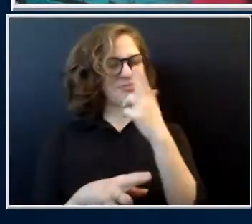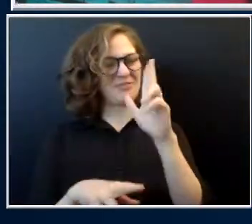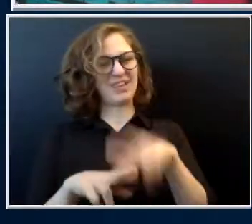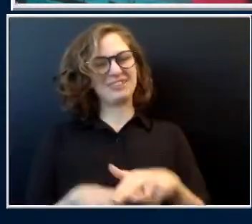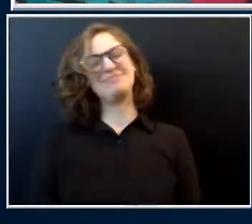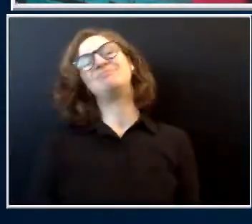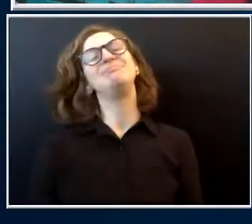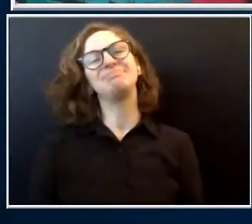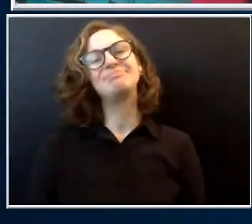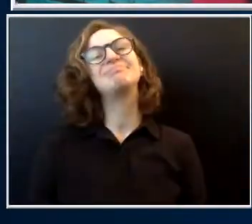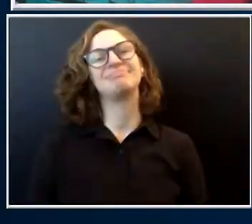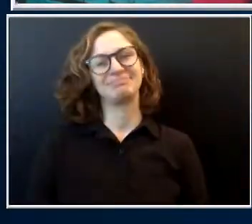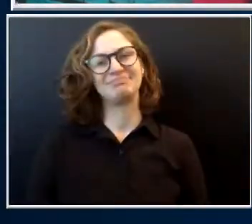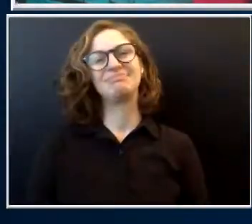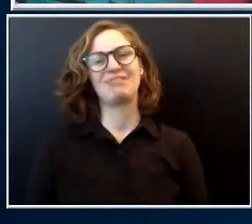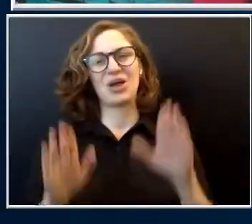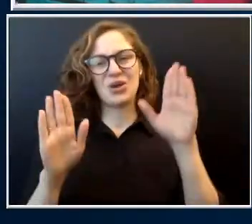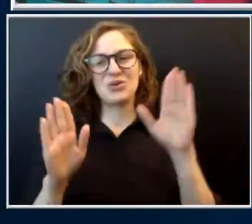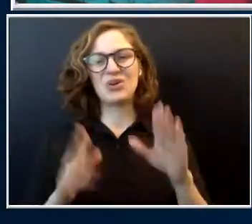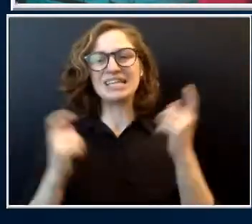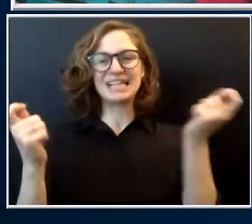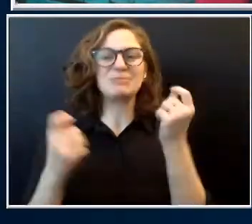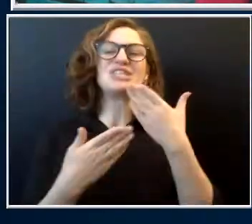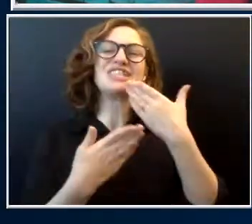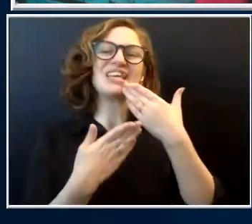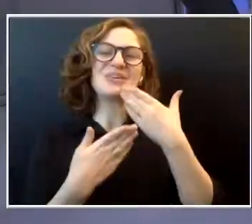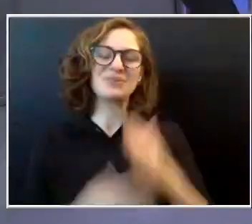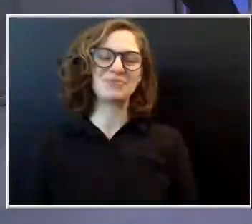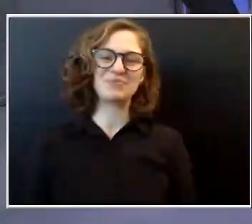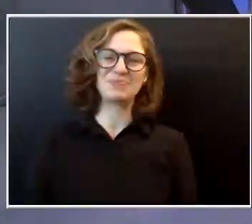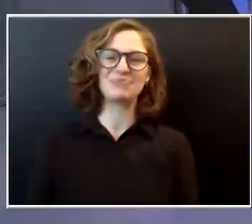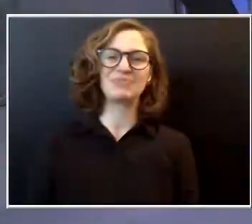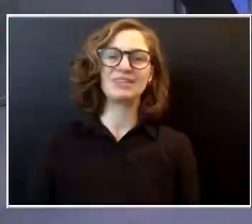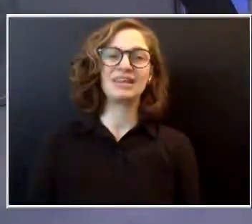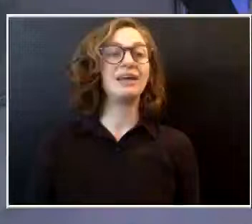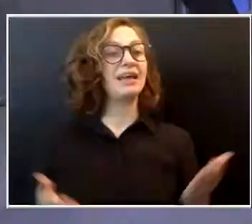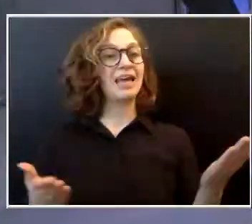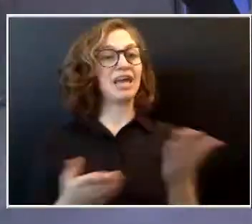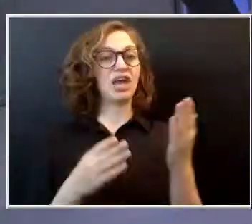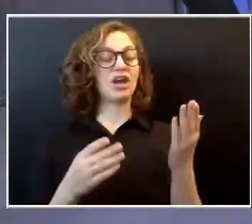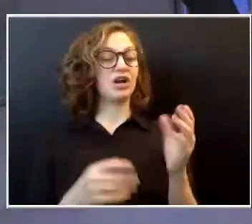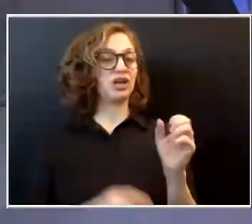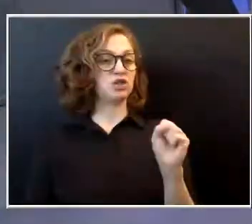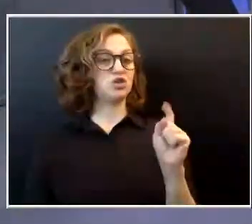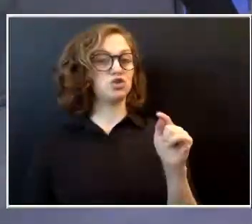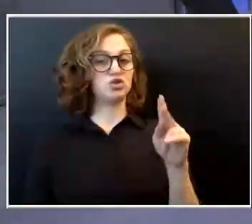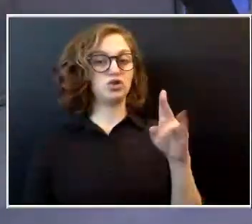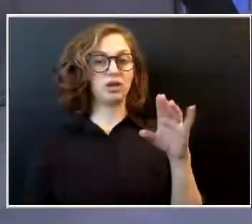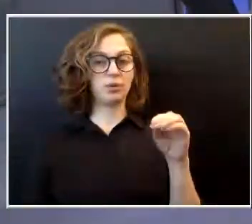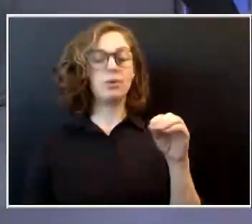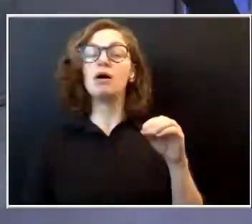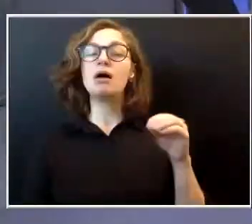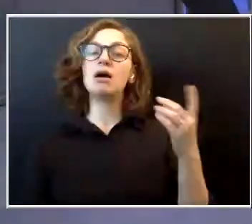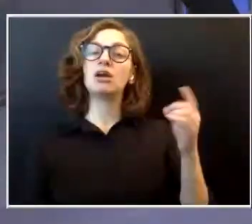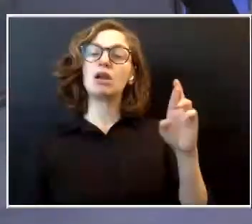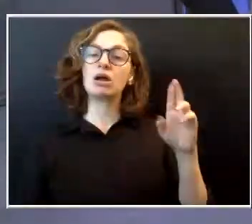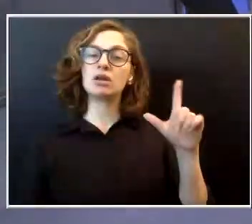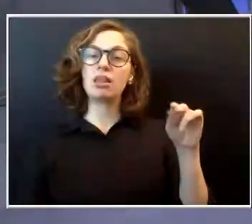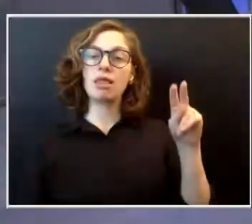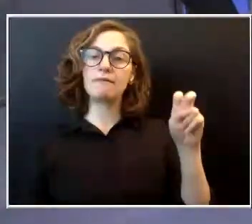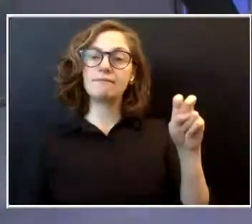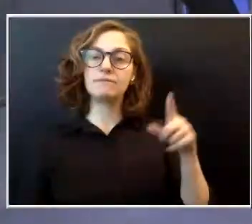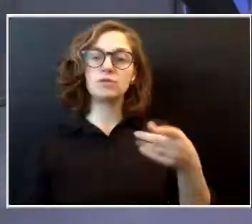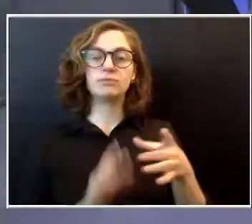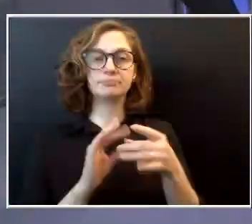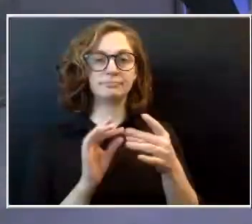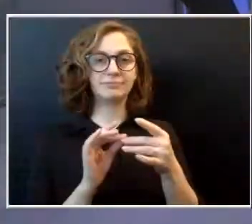great celebration today. Thank you, Alexis. Thanks, Alan. And back here in the studio, you know, Dr. Love, you made a good point. You don't necessarily want to see your boyfriend in